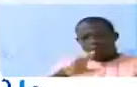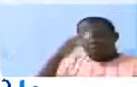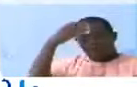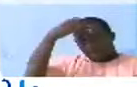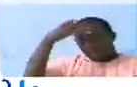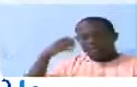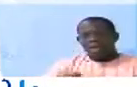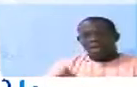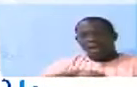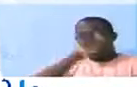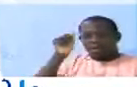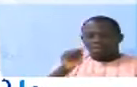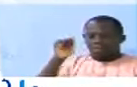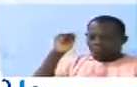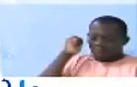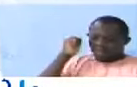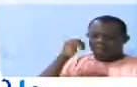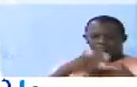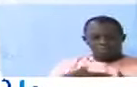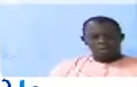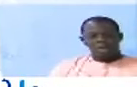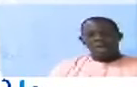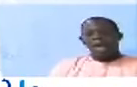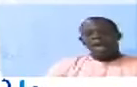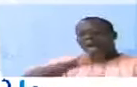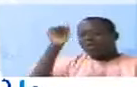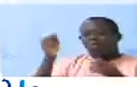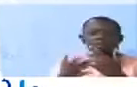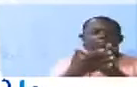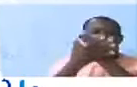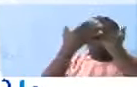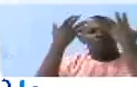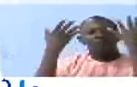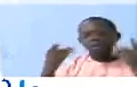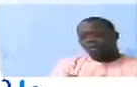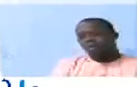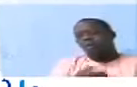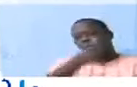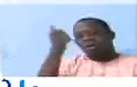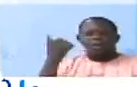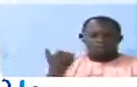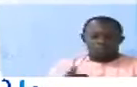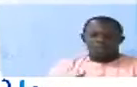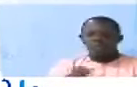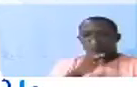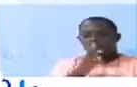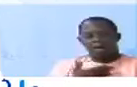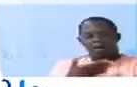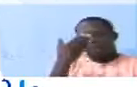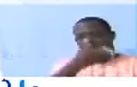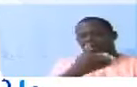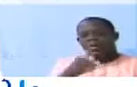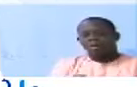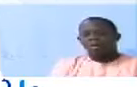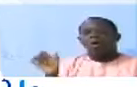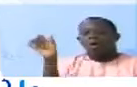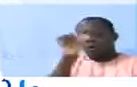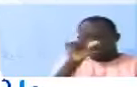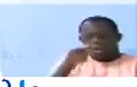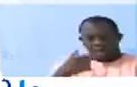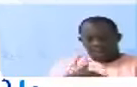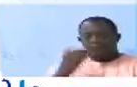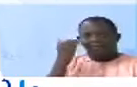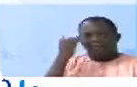back. And many of the others there. In fact, some of them I